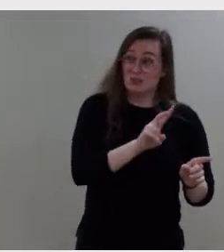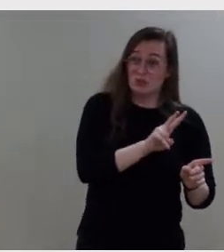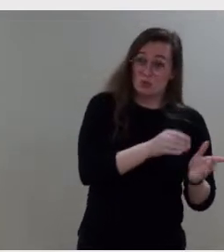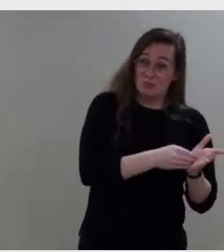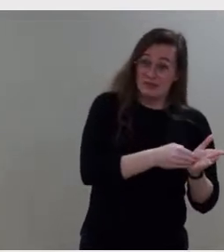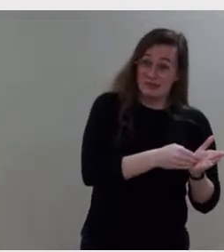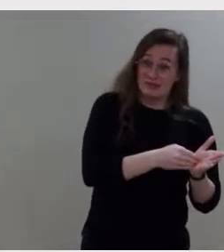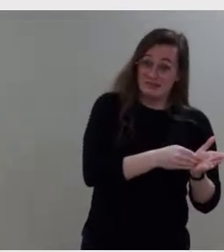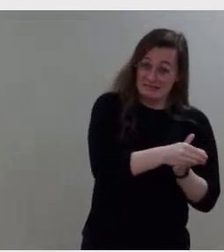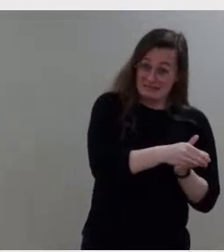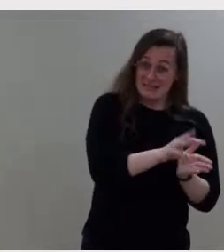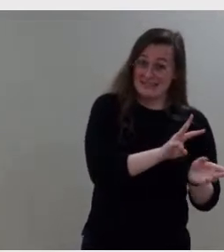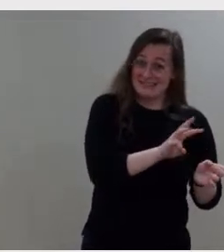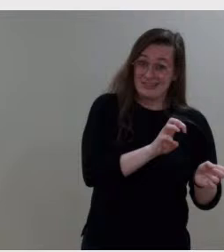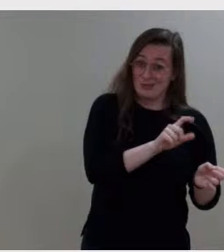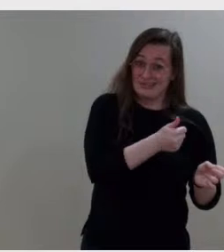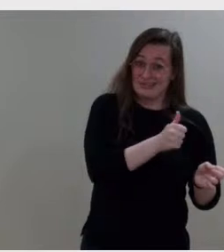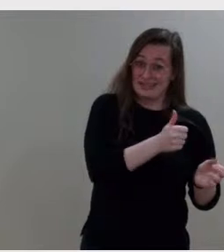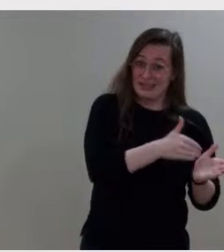$2,610,000 and